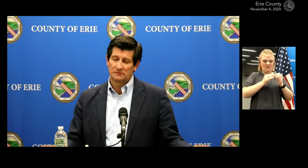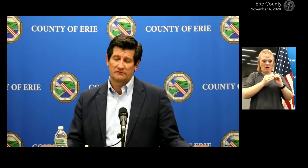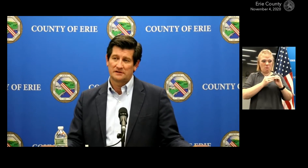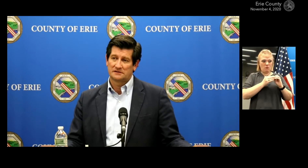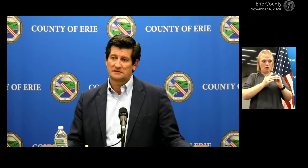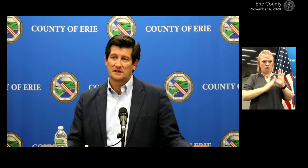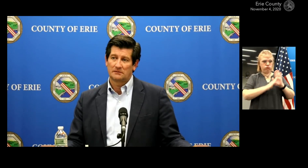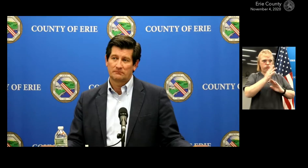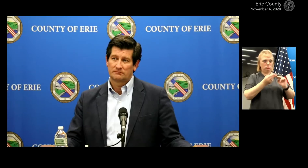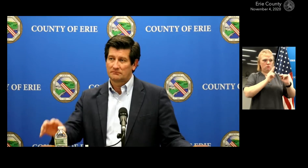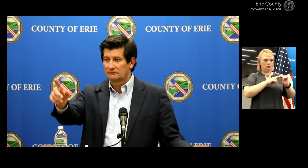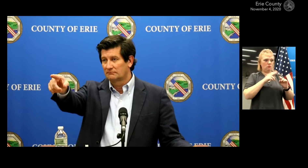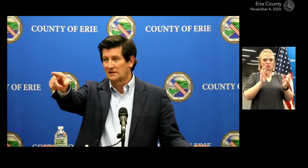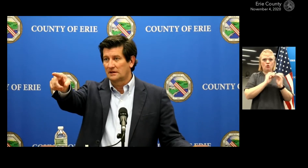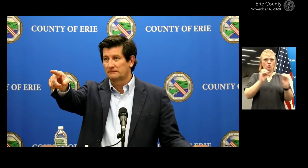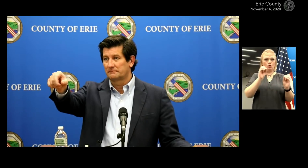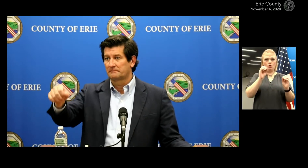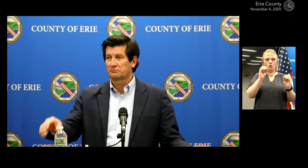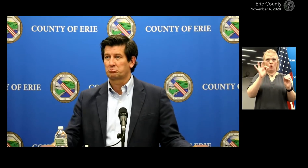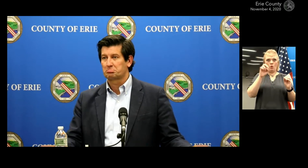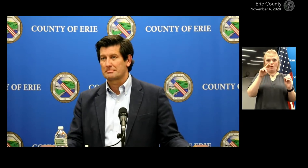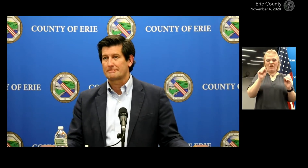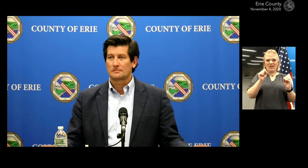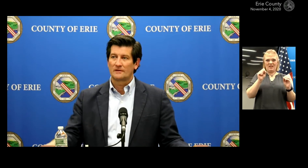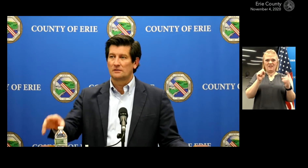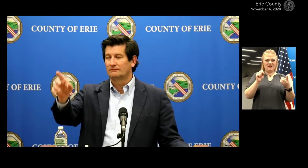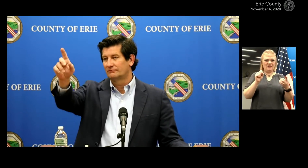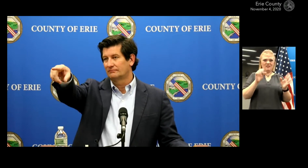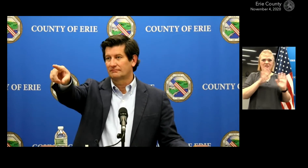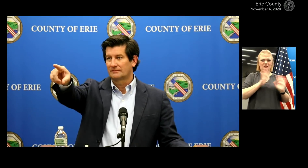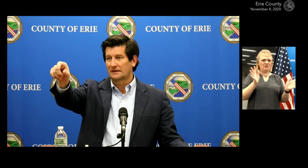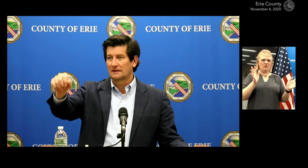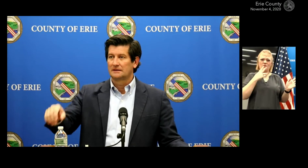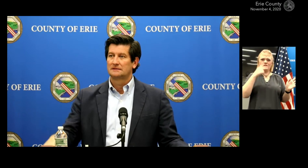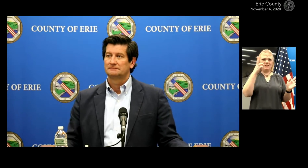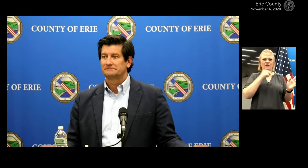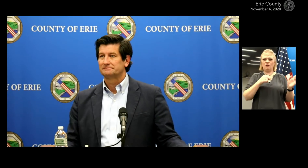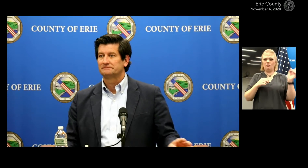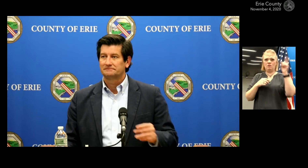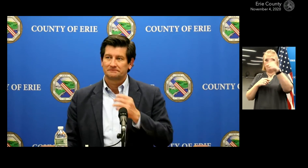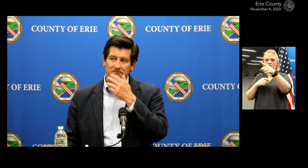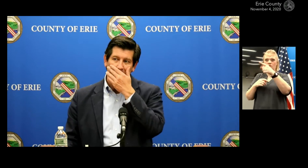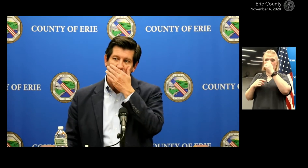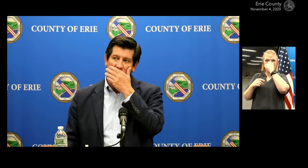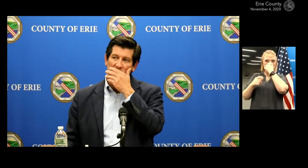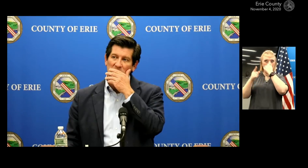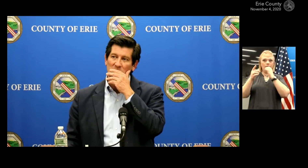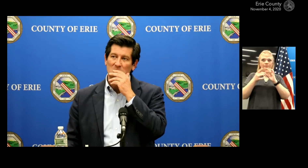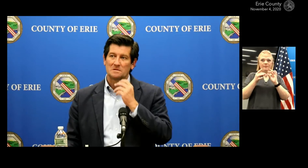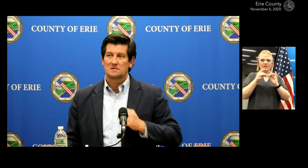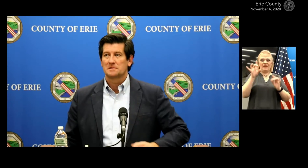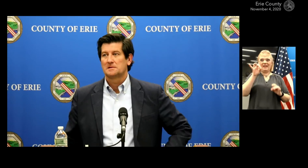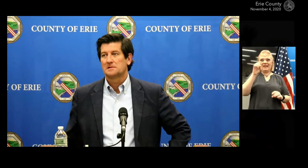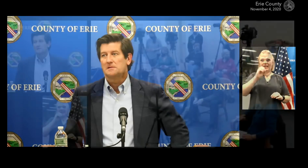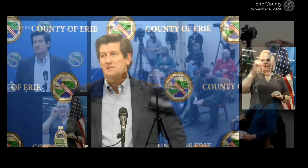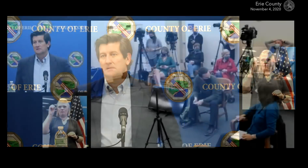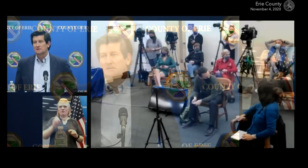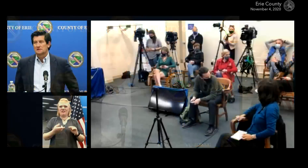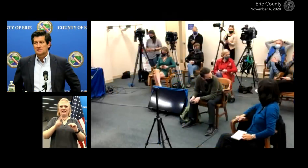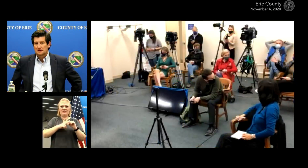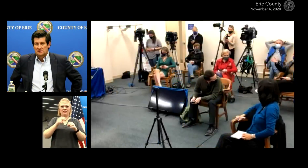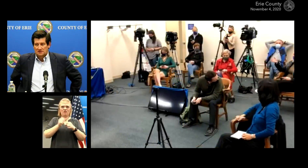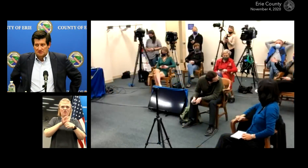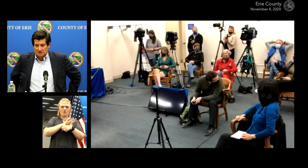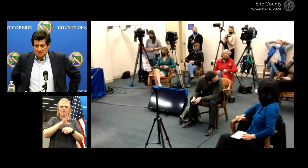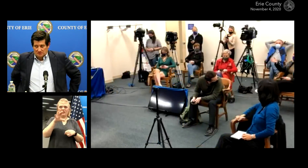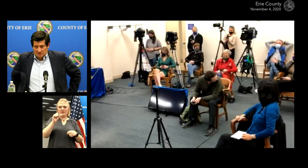way there's going to be fans in the stadium. Are you get- advocating one way or another, or are you just No. saying no? Okay, you had mentioned there was an 80% increase in